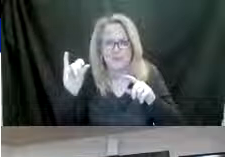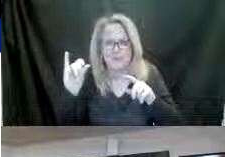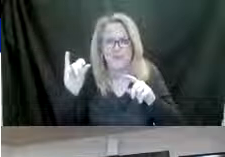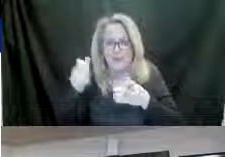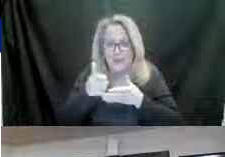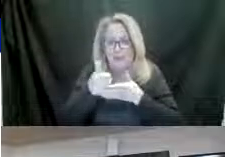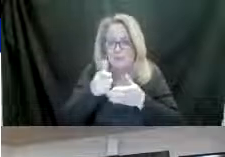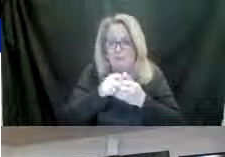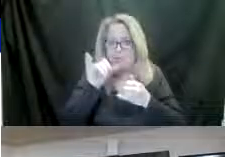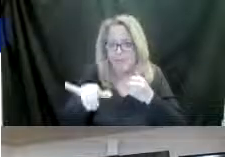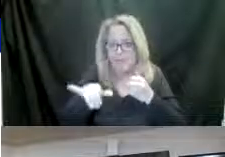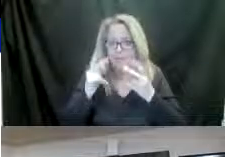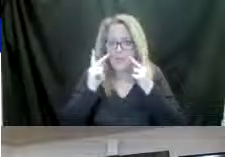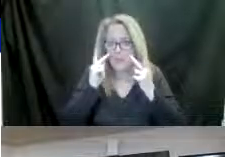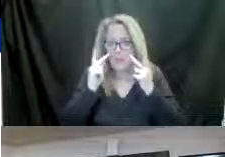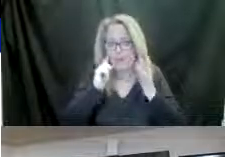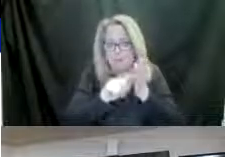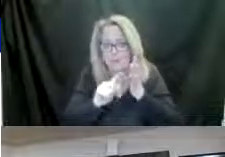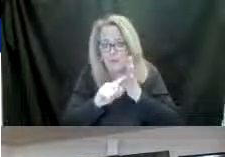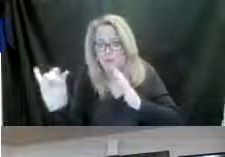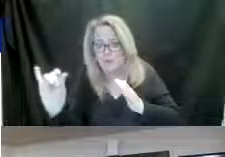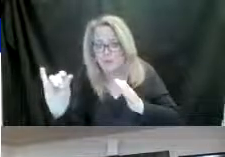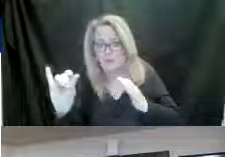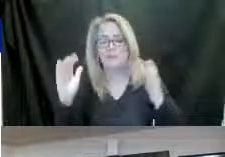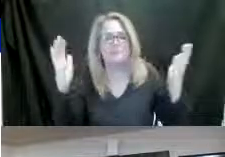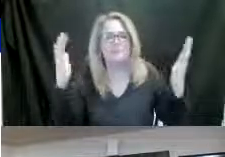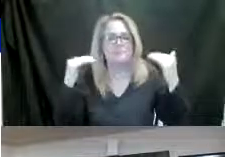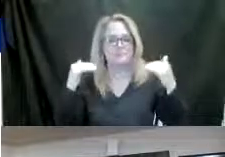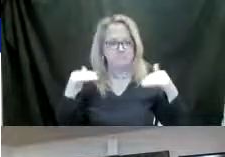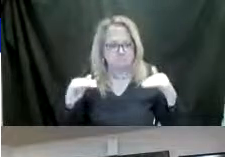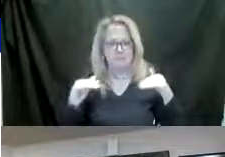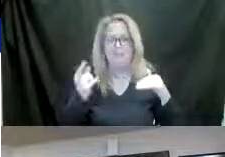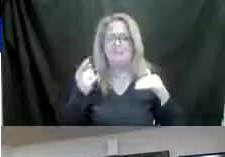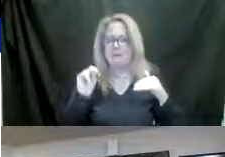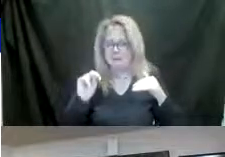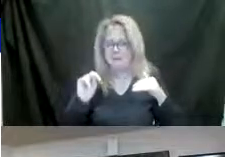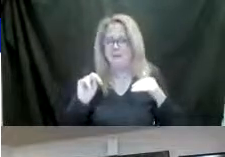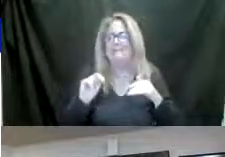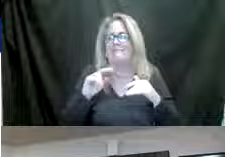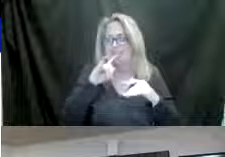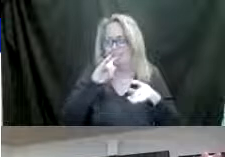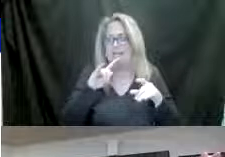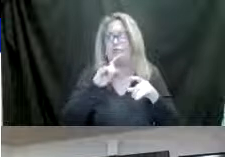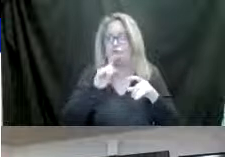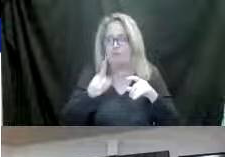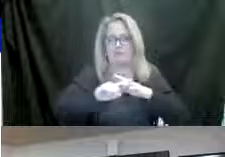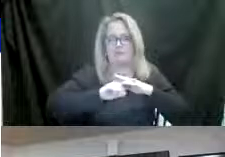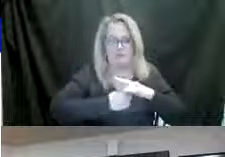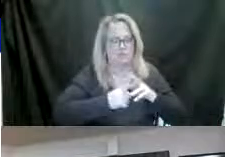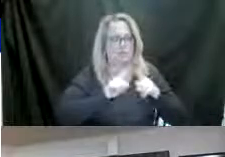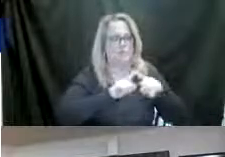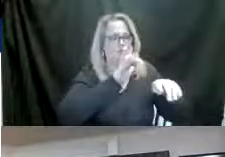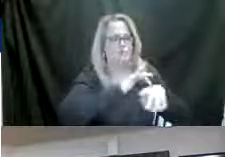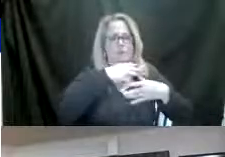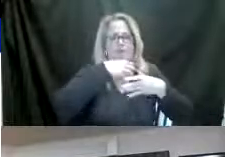that visual exploration as well. Then kids begin to really start moving their bodies out to kind of interact with